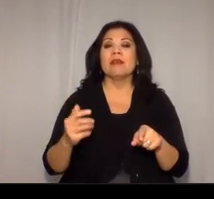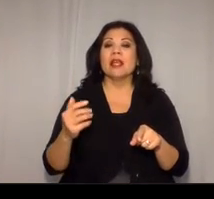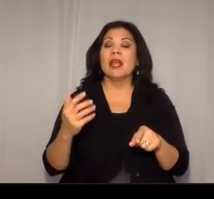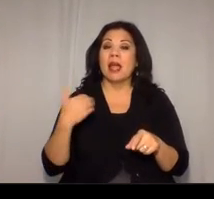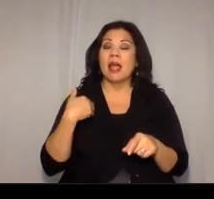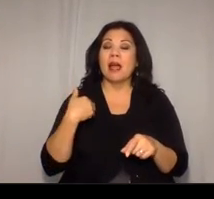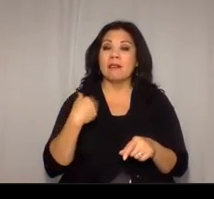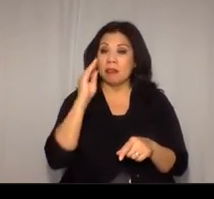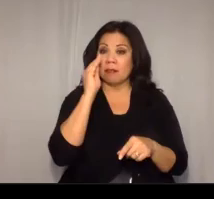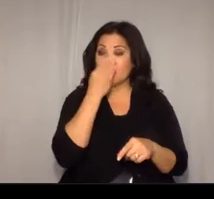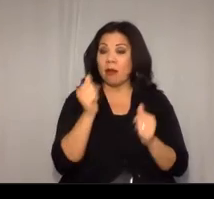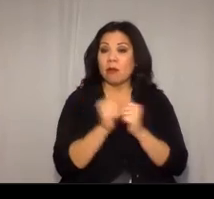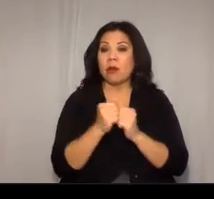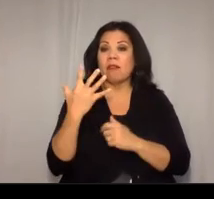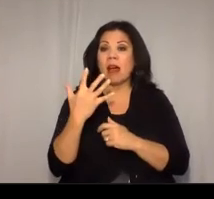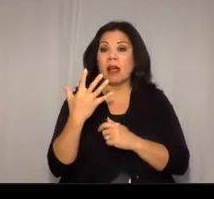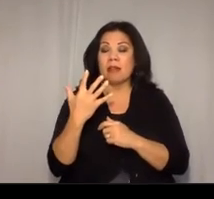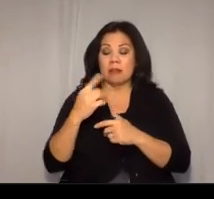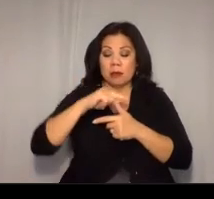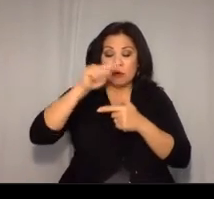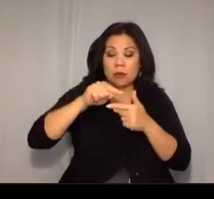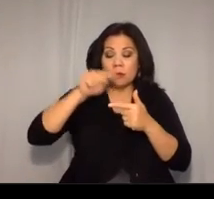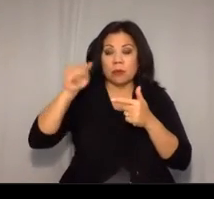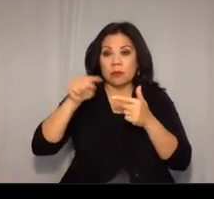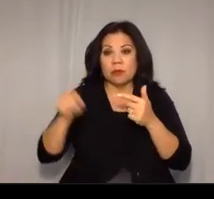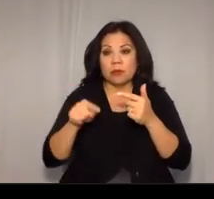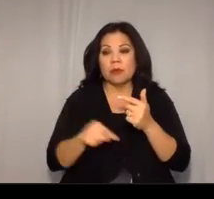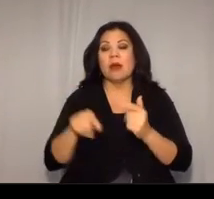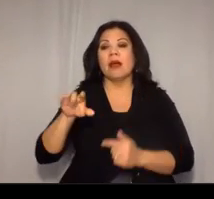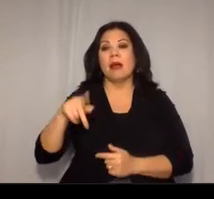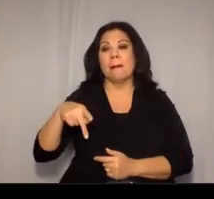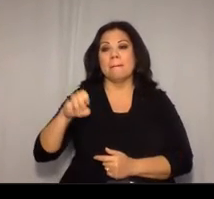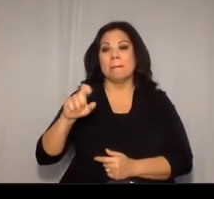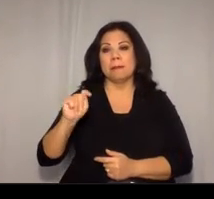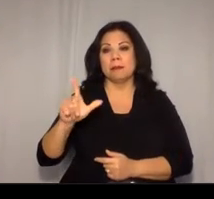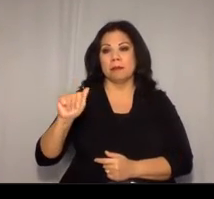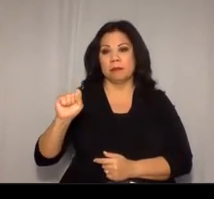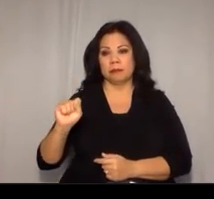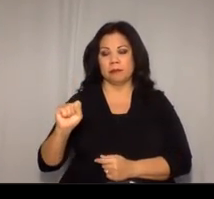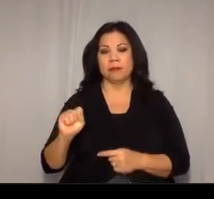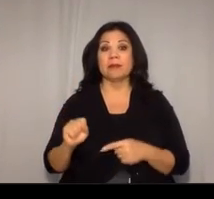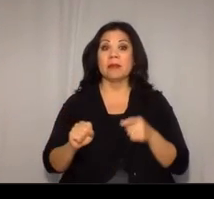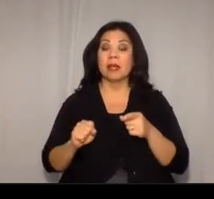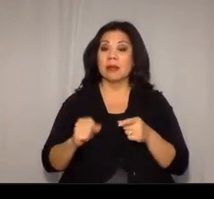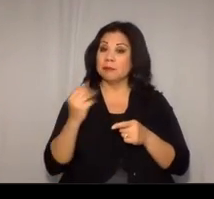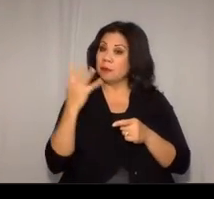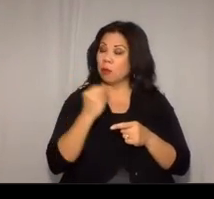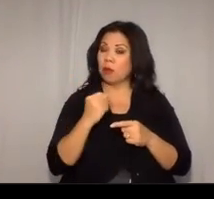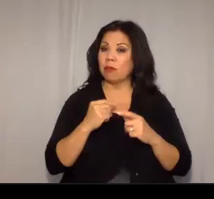petals of your flower. So let me show you again the flowers that we're looking at here. Here's our beautiful